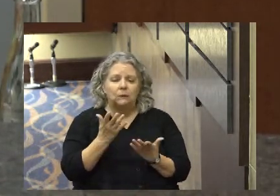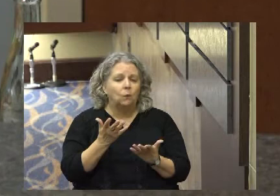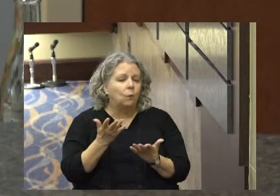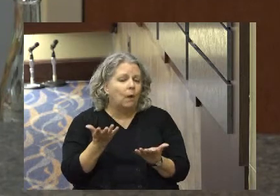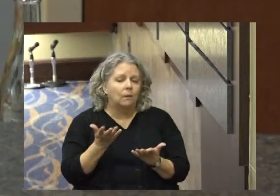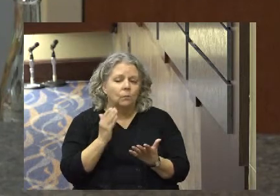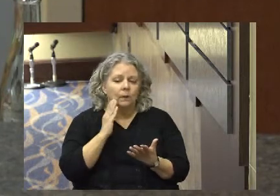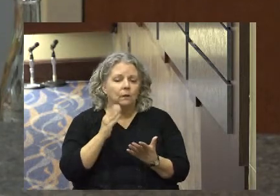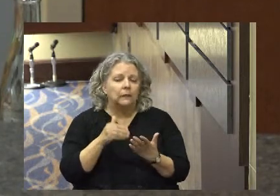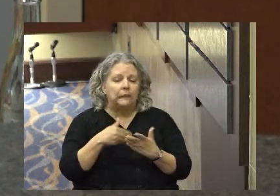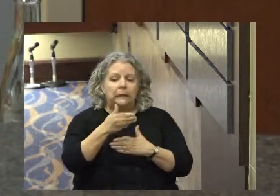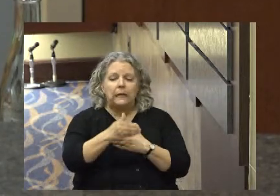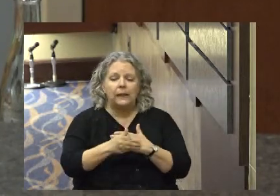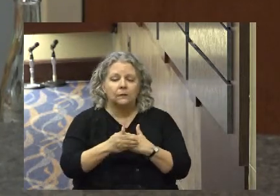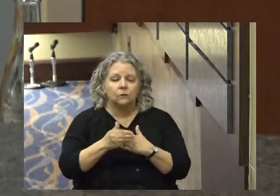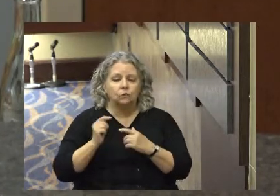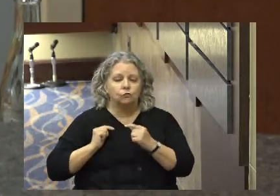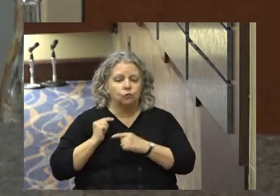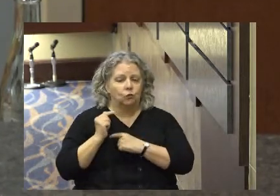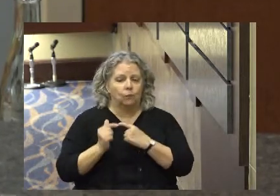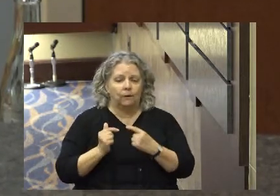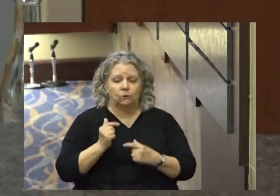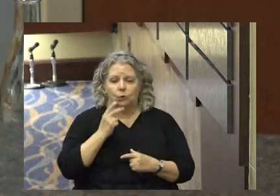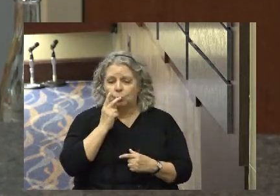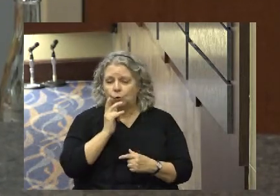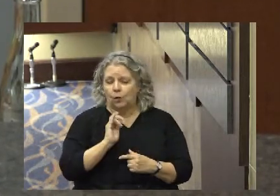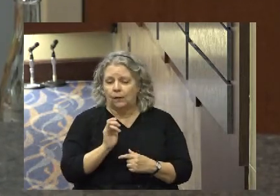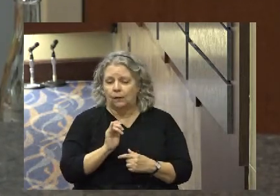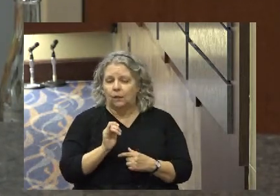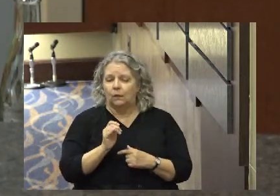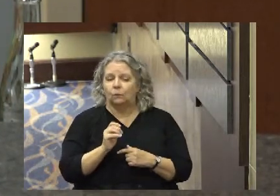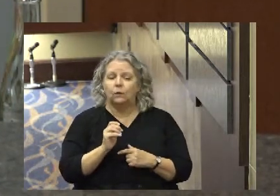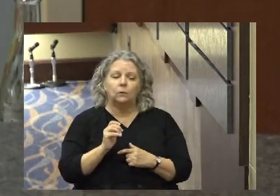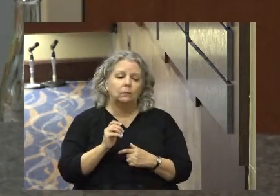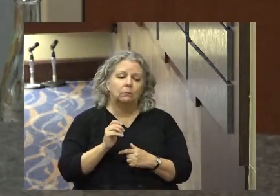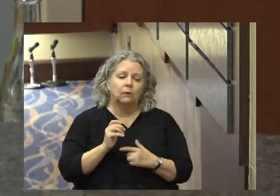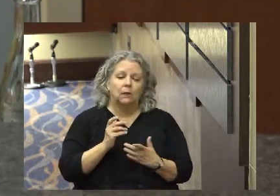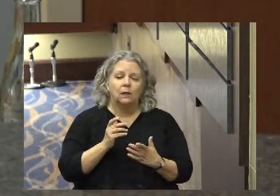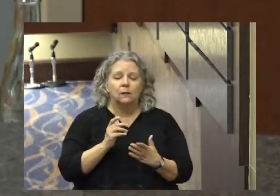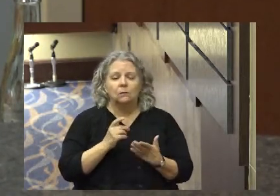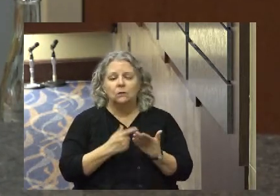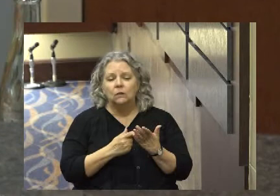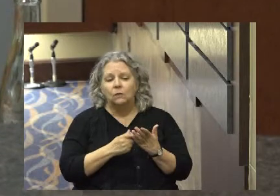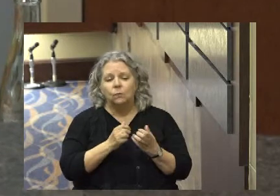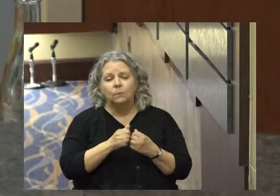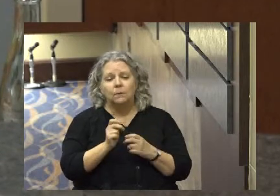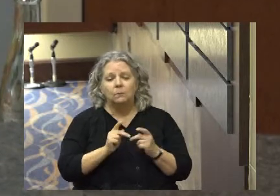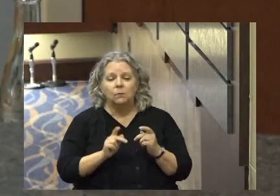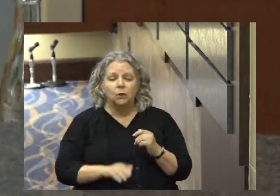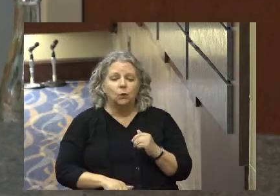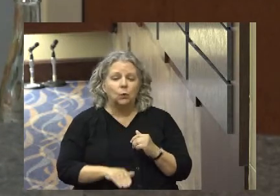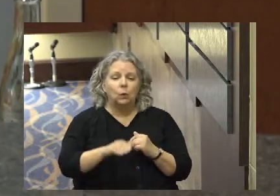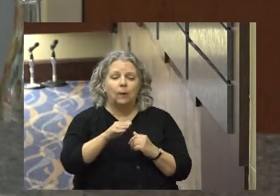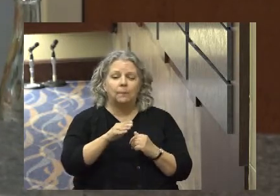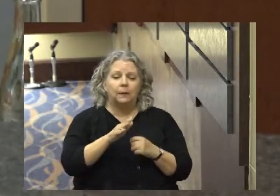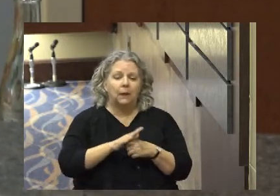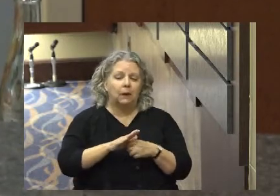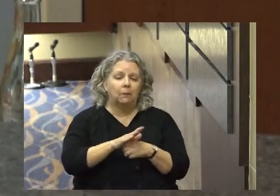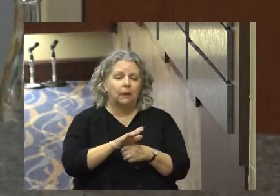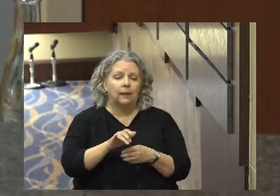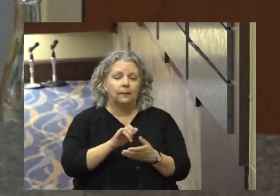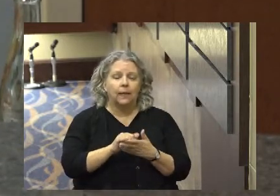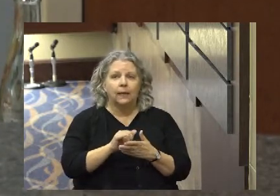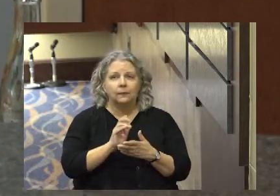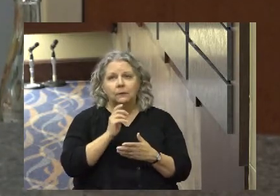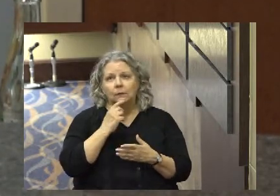back to the people who were raised in those neighborhoods and they talk about, you know, well, I walked to, you know, whatever, you know, and I